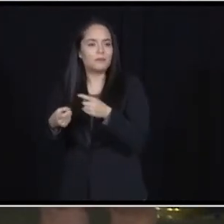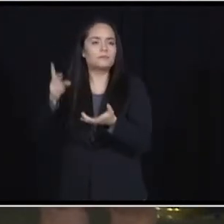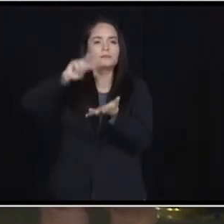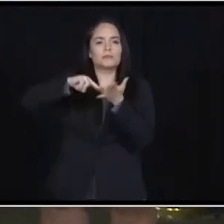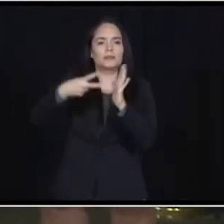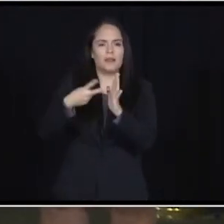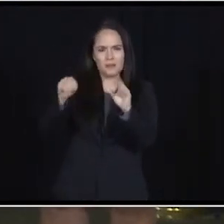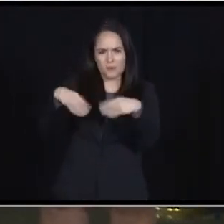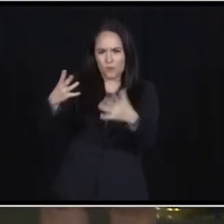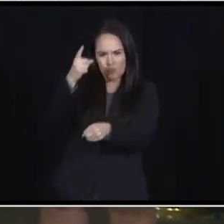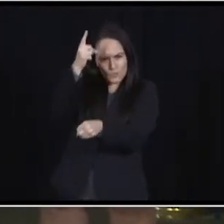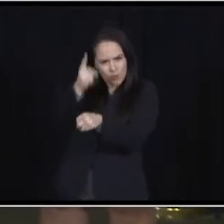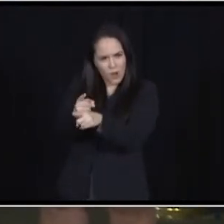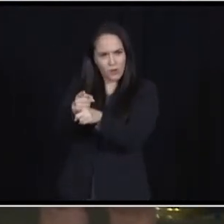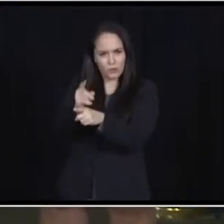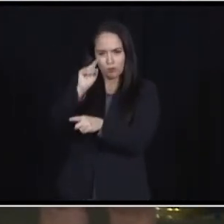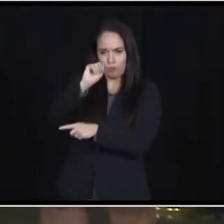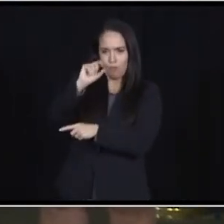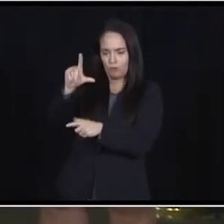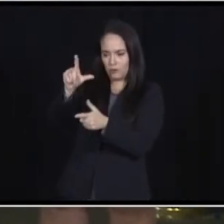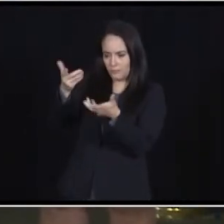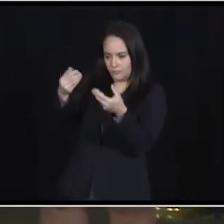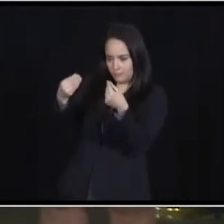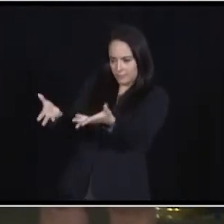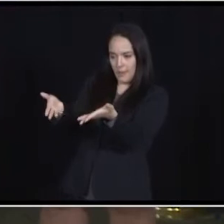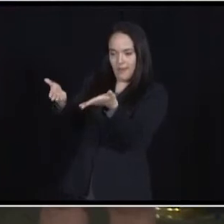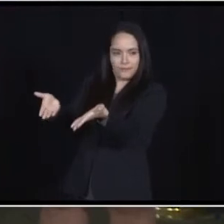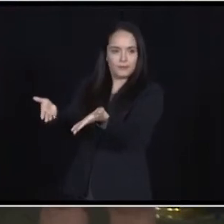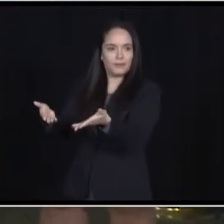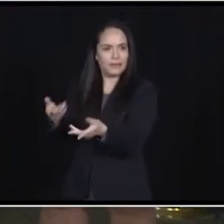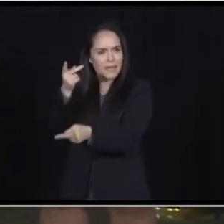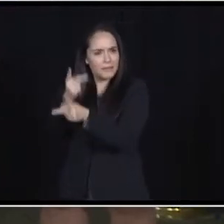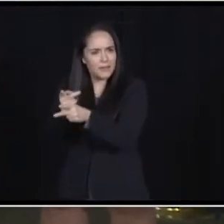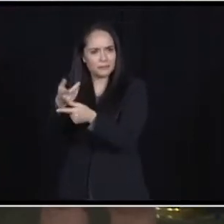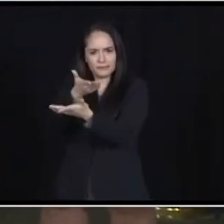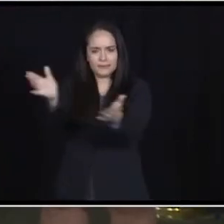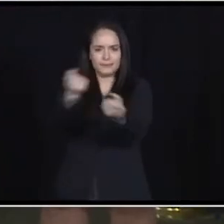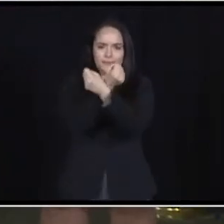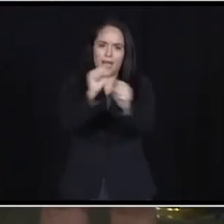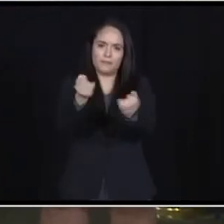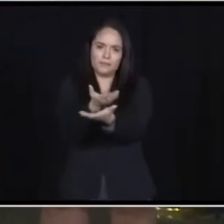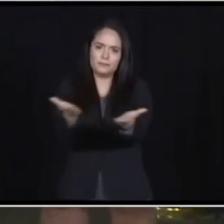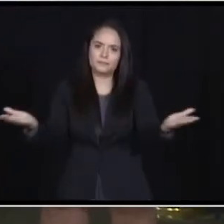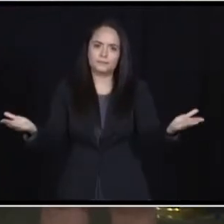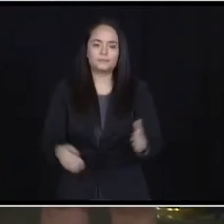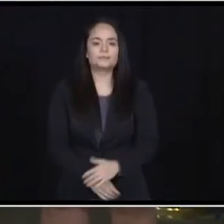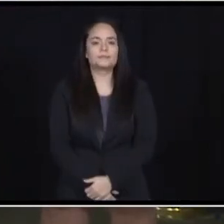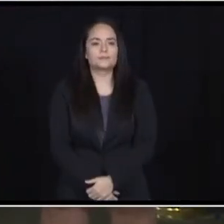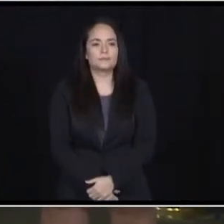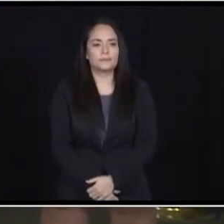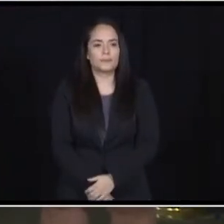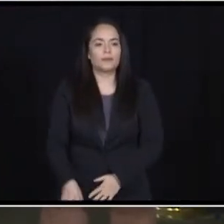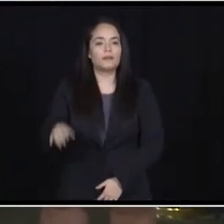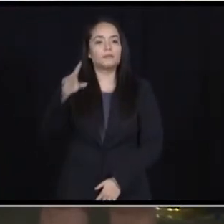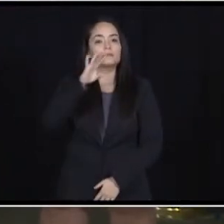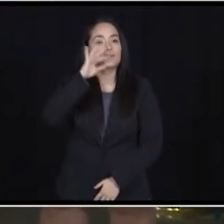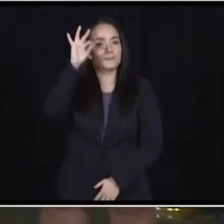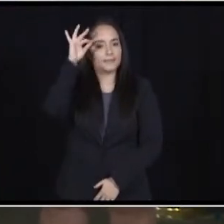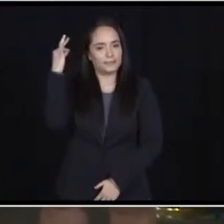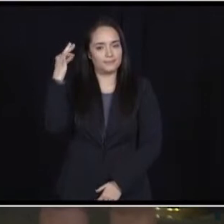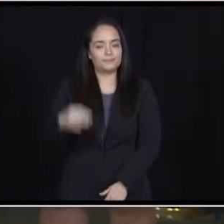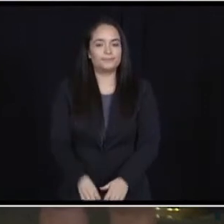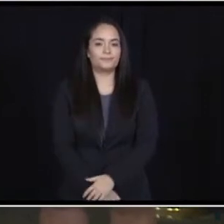help keep Ontario's communities safe. Peu importe où vous vivez dans la province de l'Ontario, nous nous sommes donnés